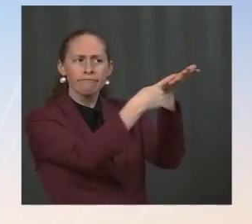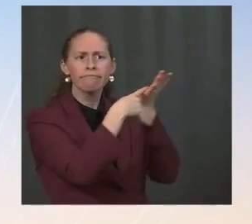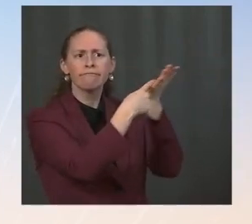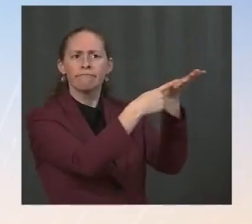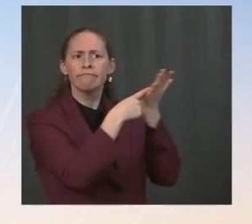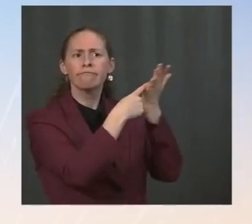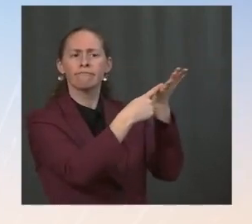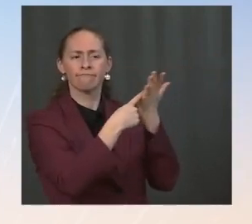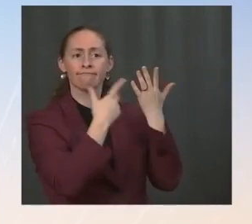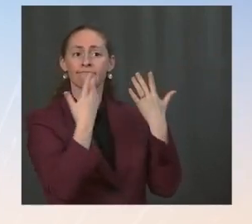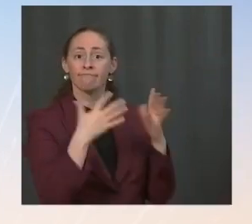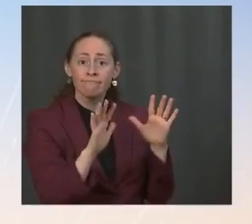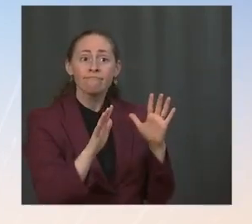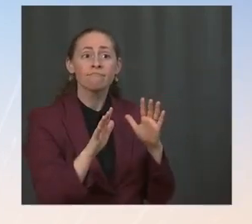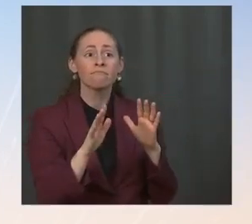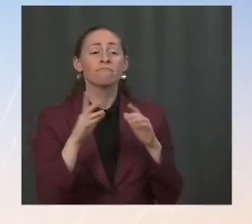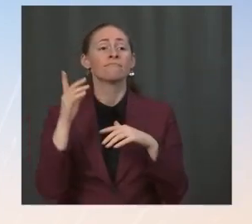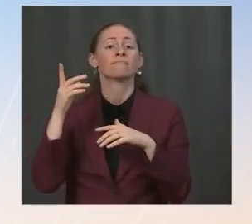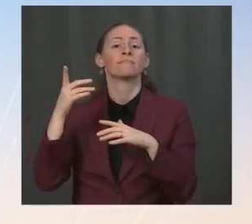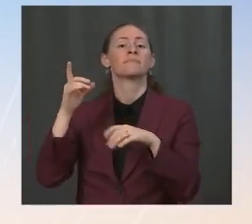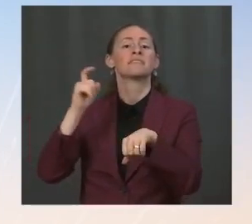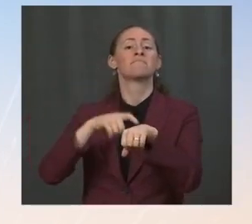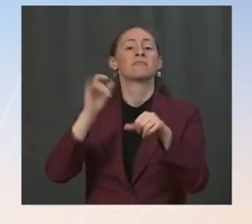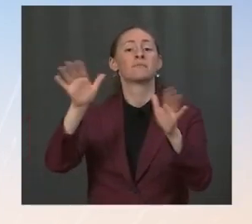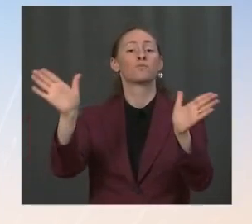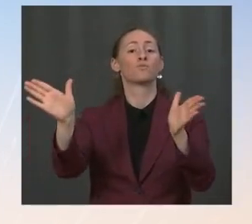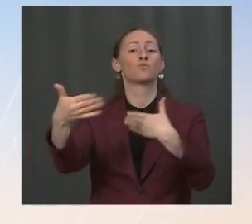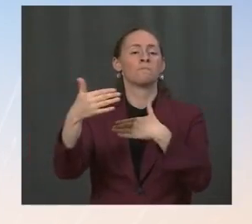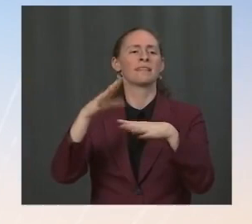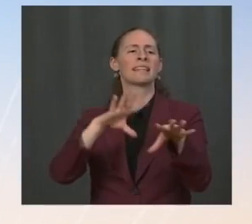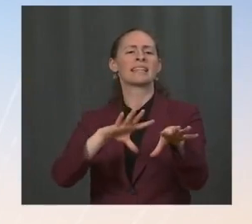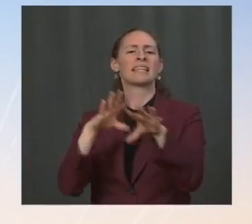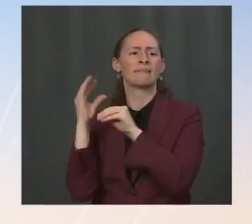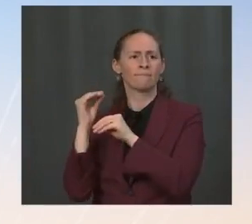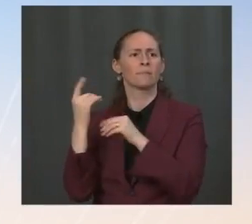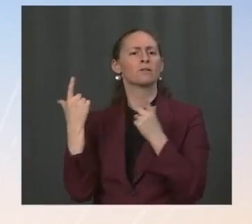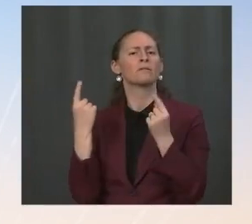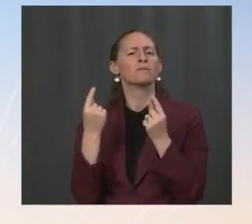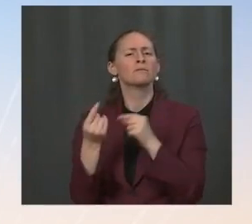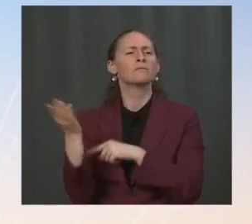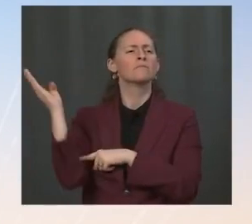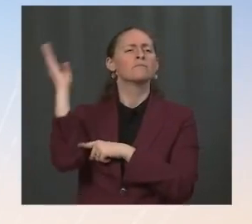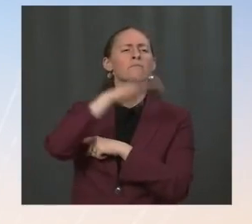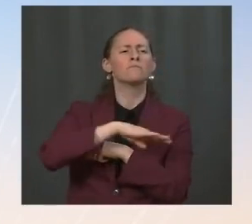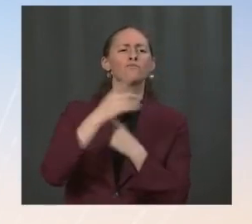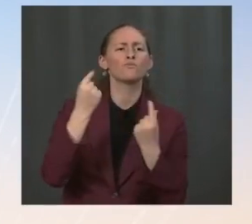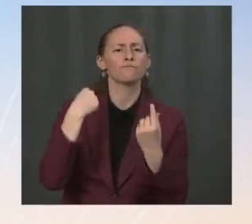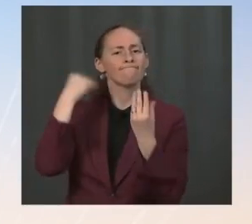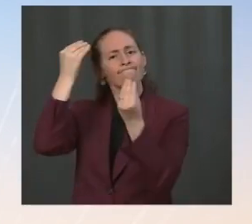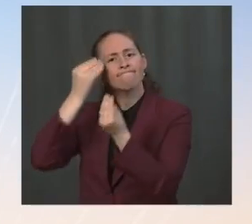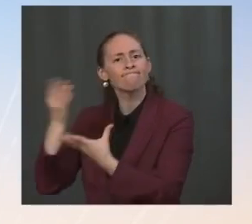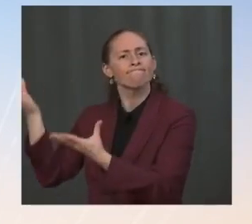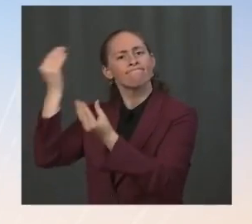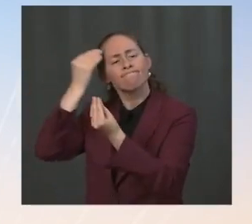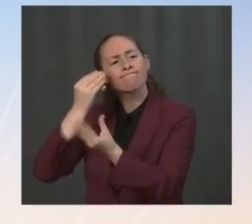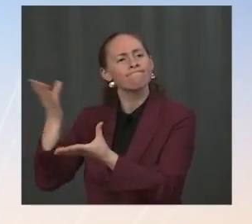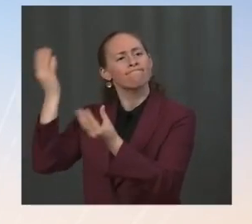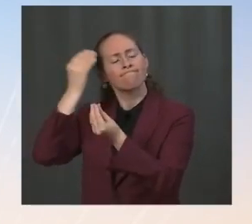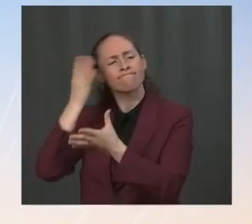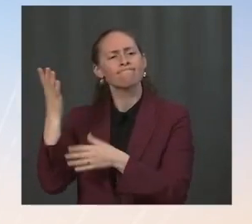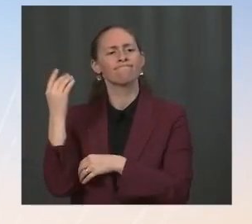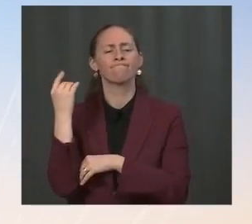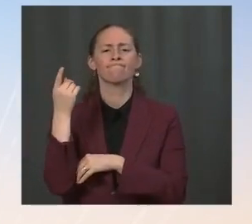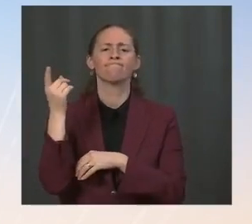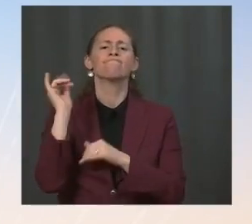Situation Room, those updates proceeded through the course of the day. He's been in constant contact with his national security advisor,